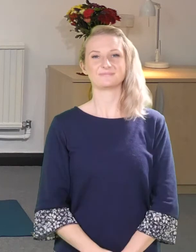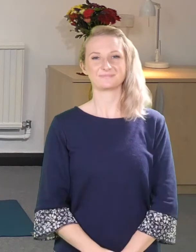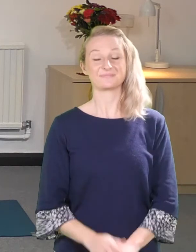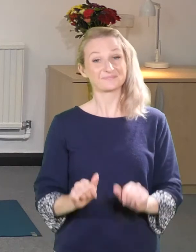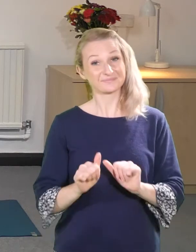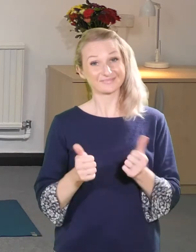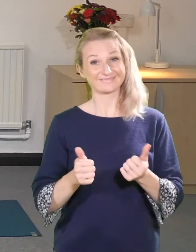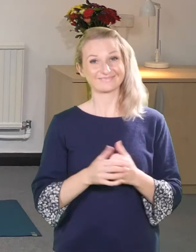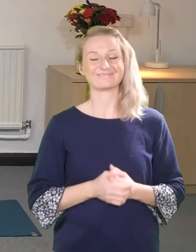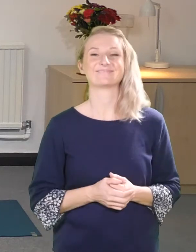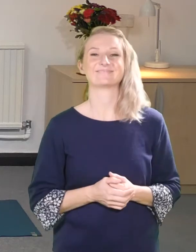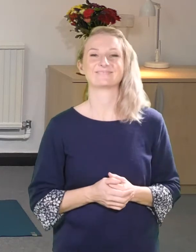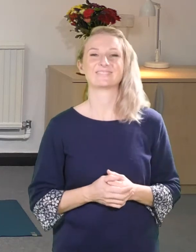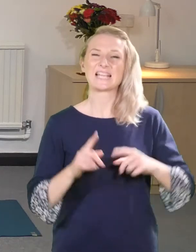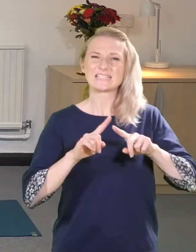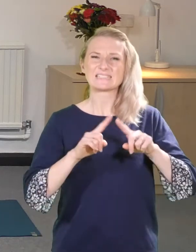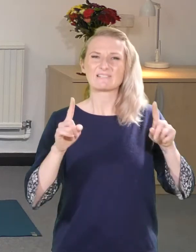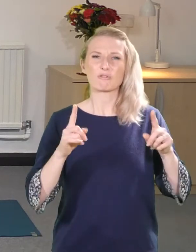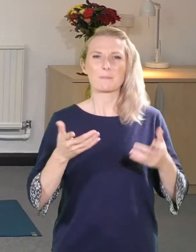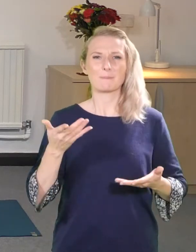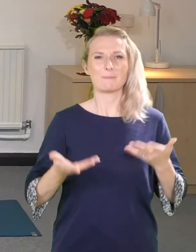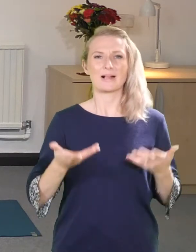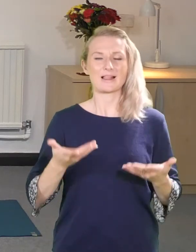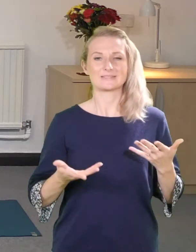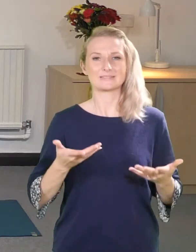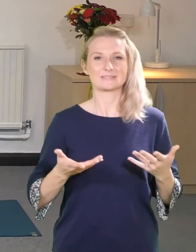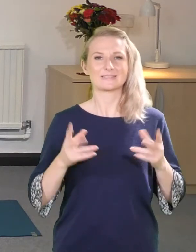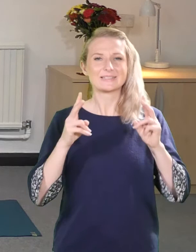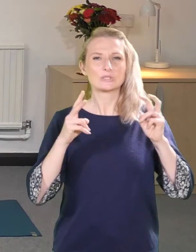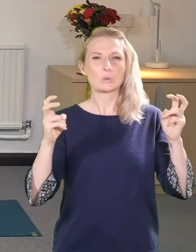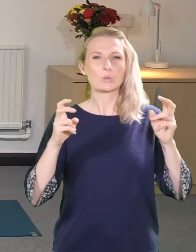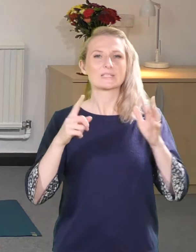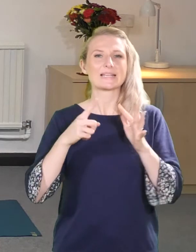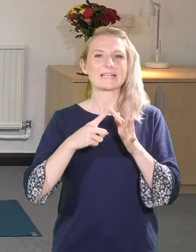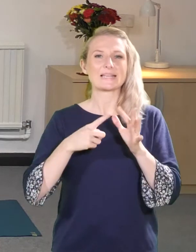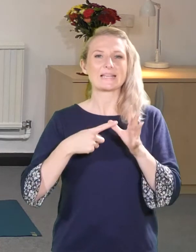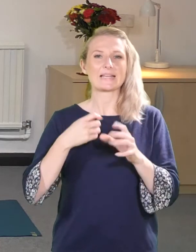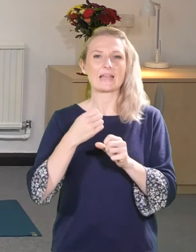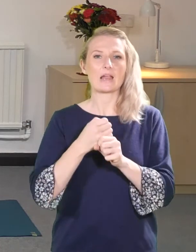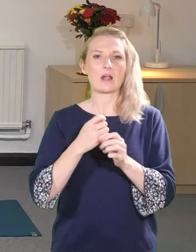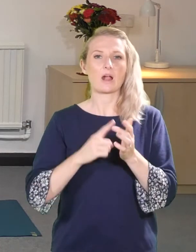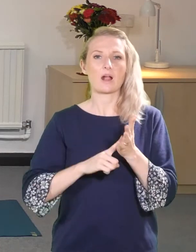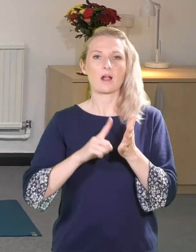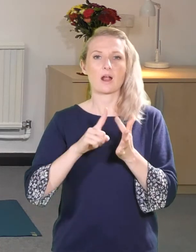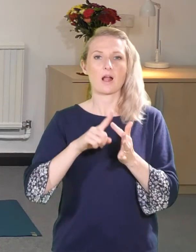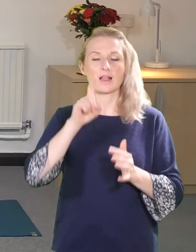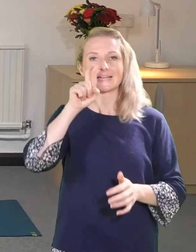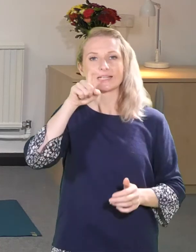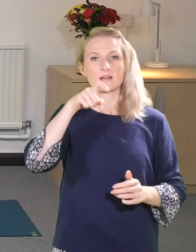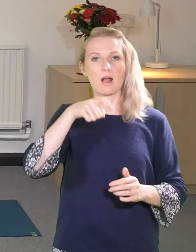Okay, we're going to do one more balancing pose. We're going to do a pose called the eagle pose. We're going to do in